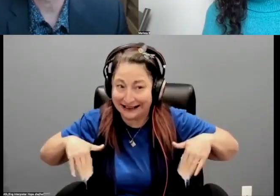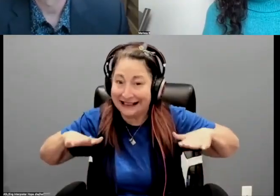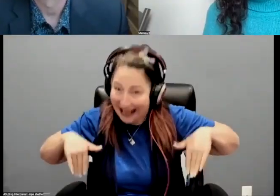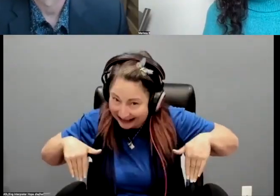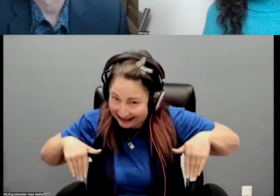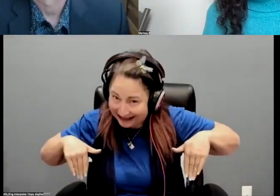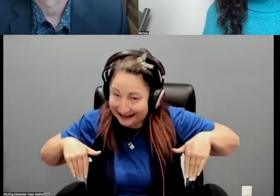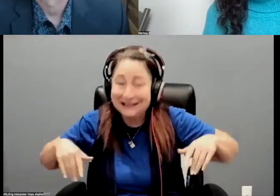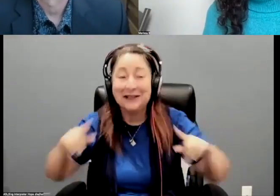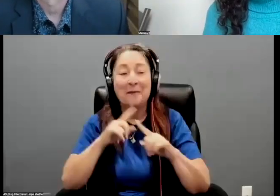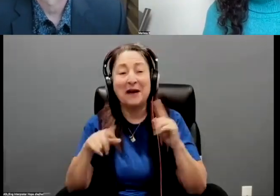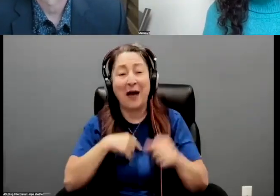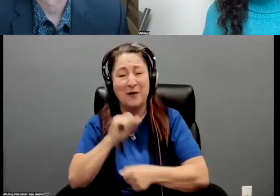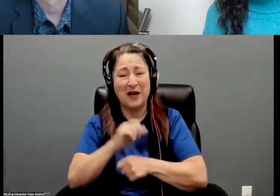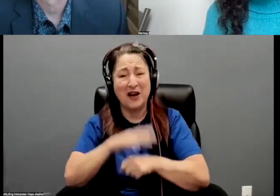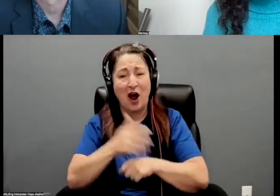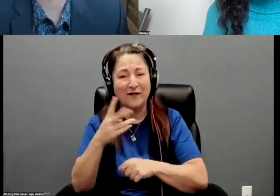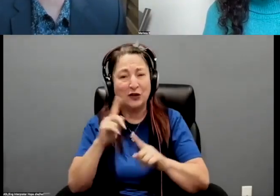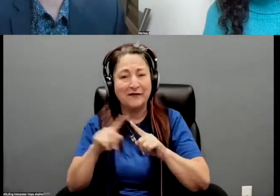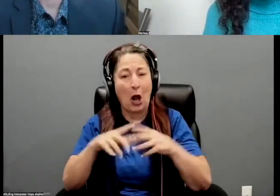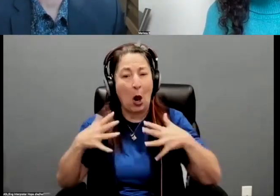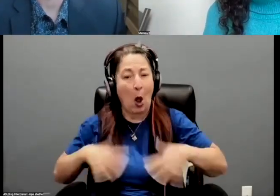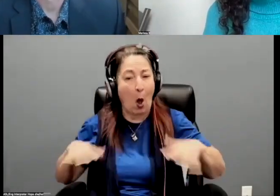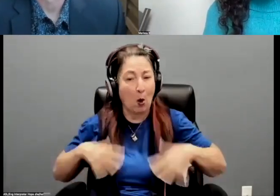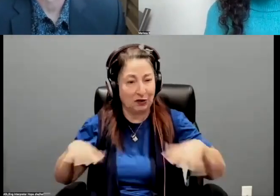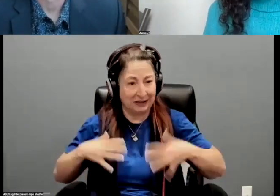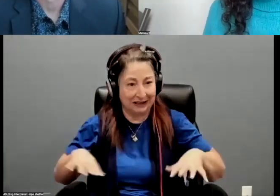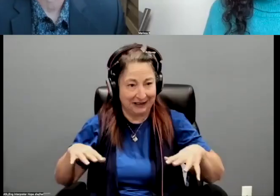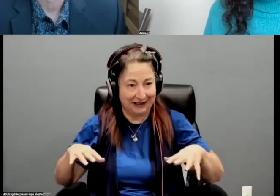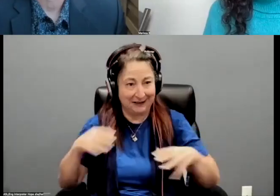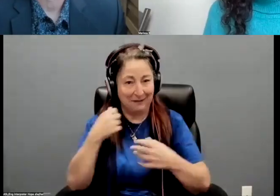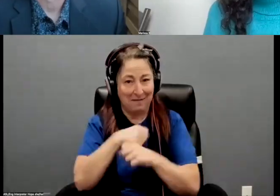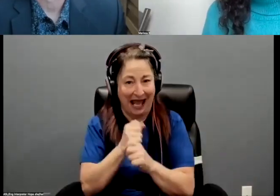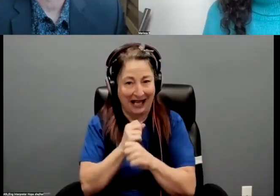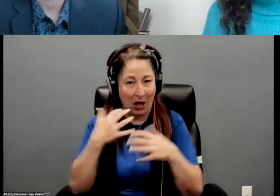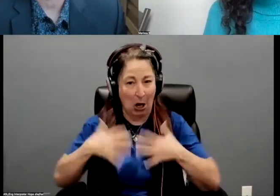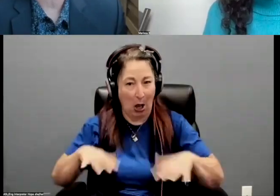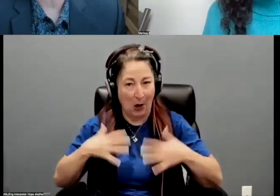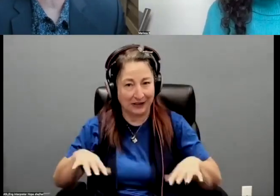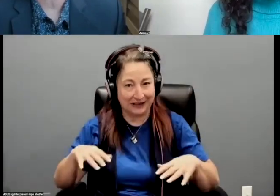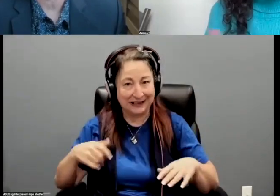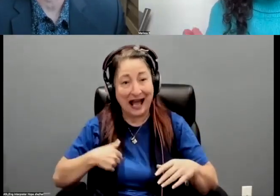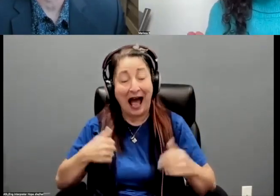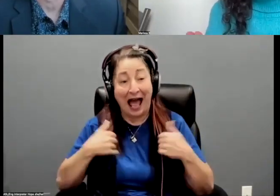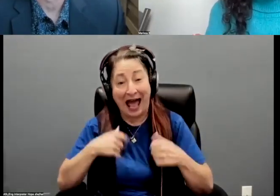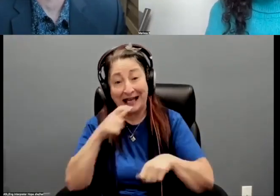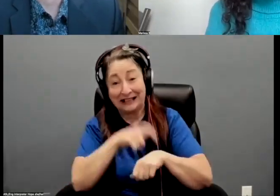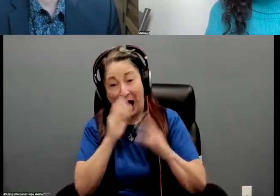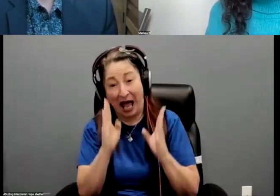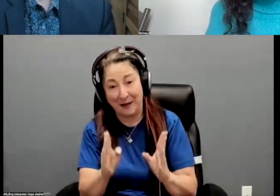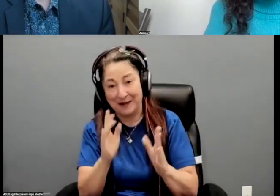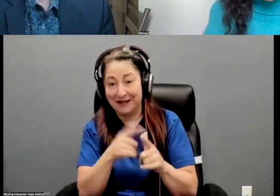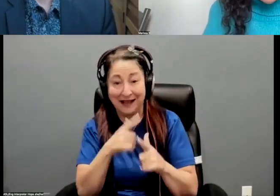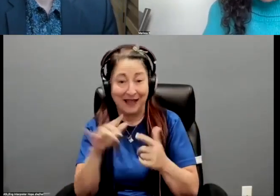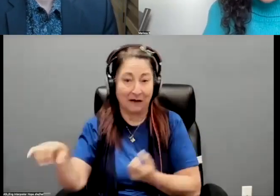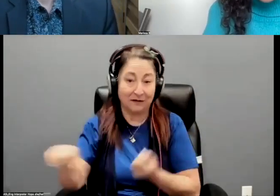few different clothing art pieces, Hmm, and I don't have I had a time frame, and then that went out the window because